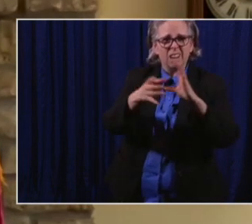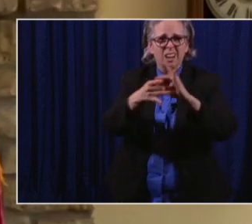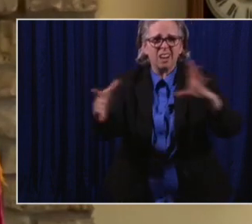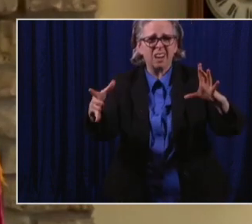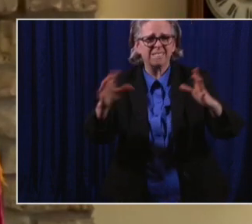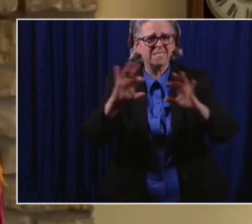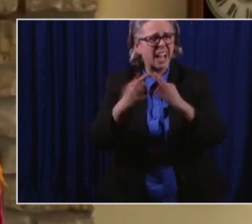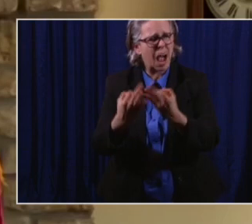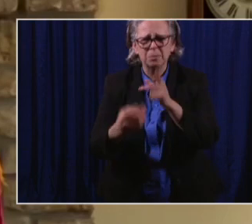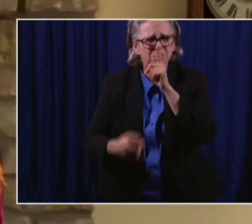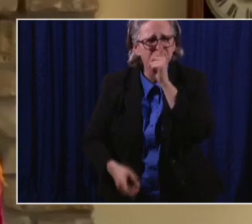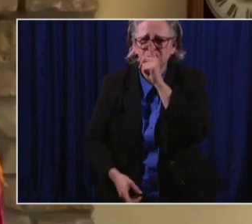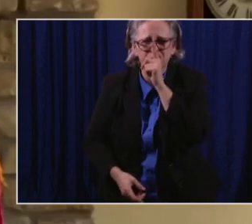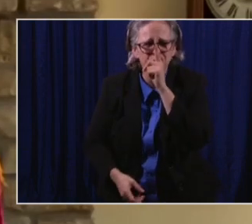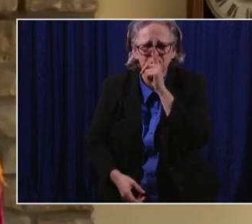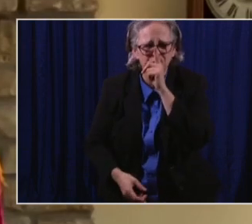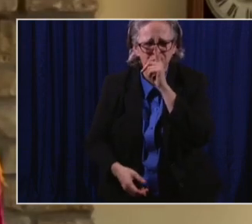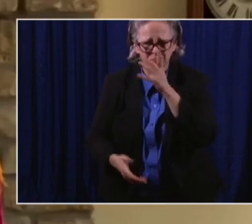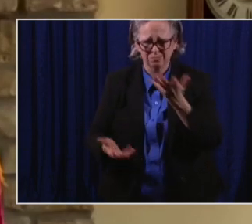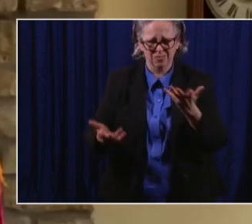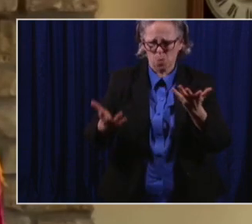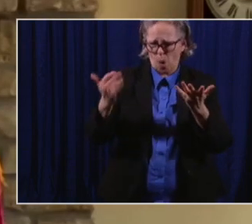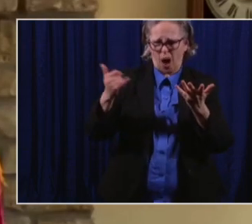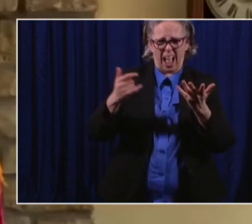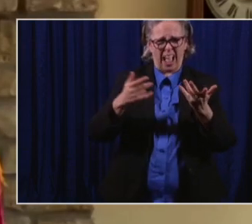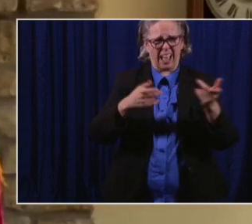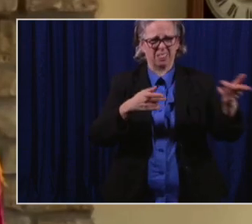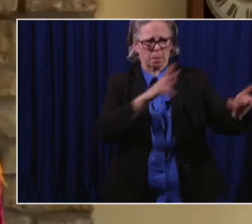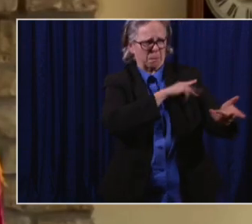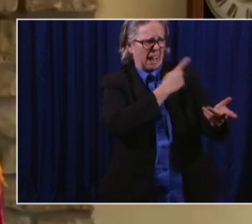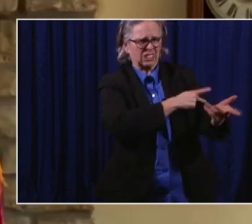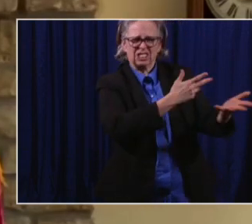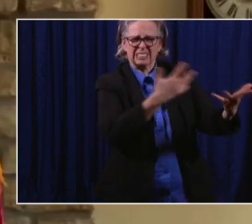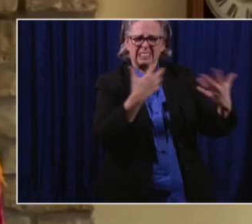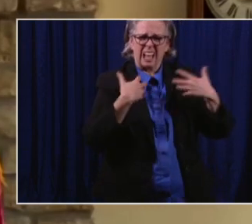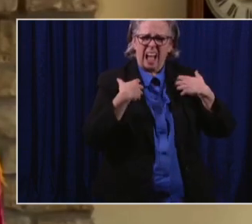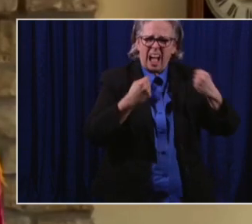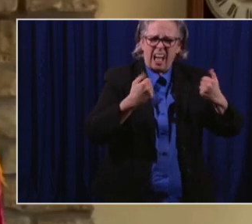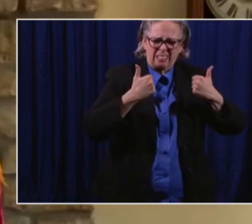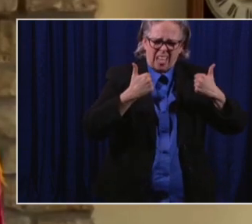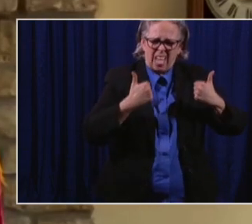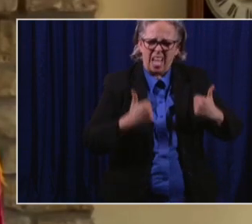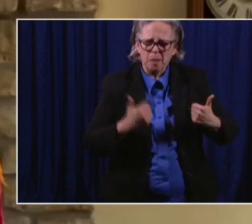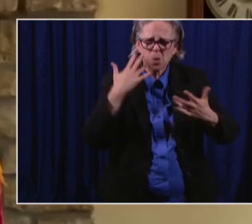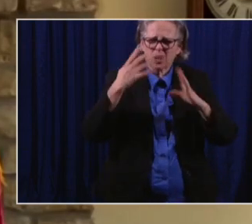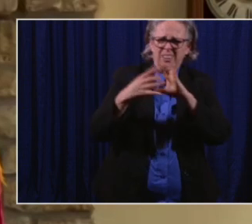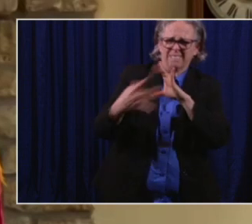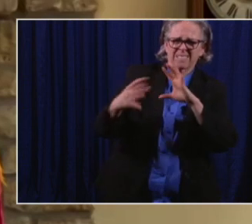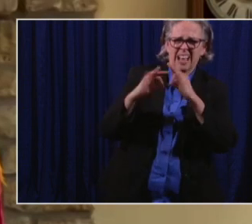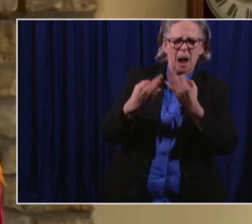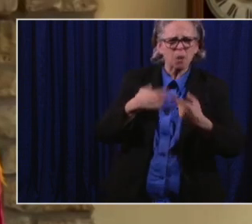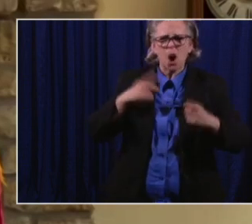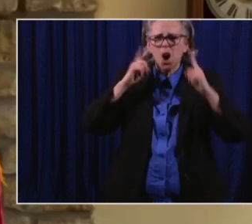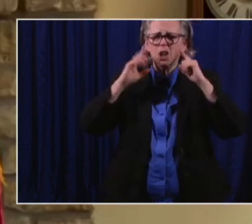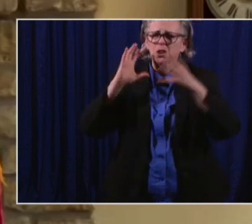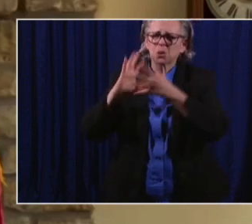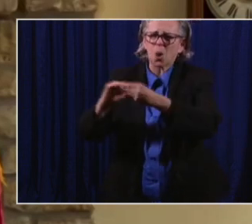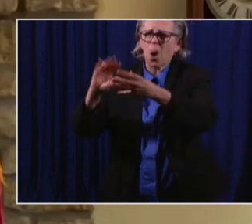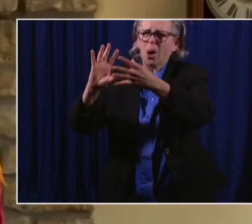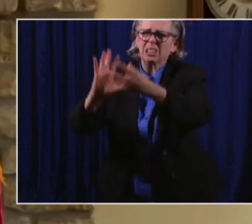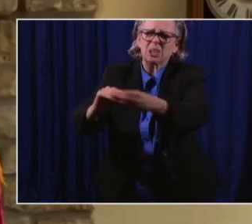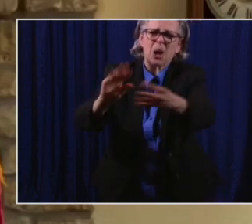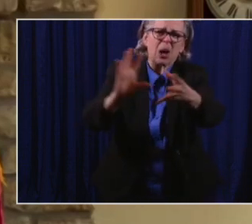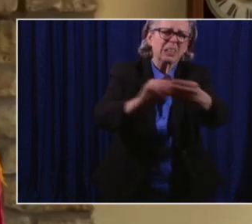very difficult consequences. And I've heard directly from people who've lost a parent and who felt their parent